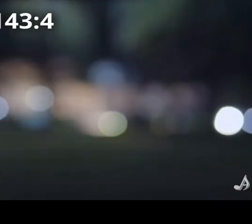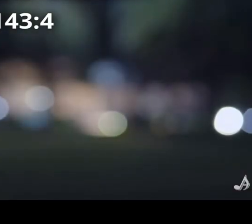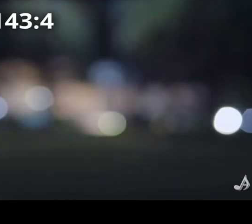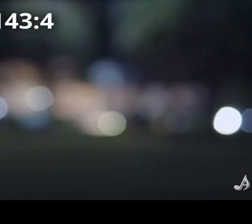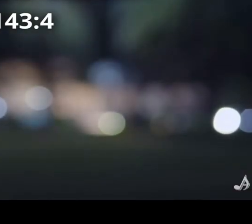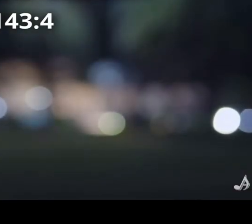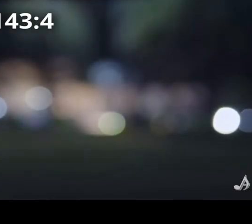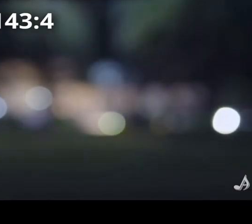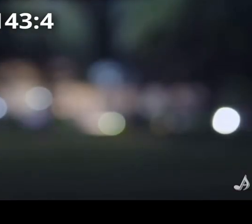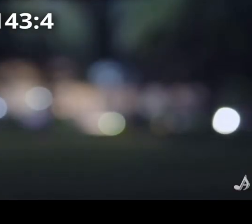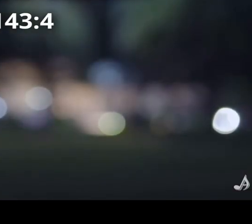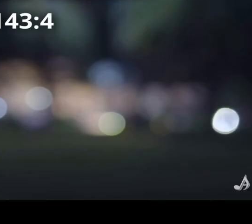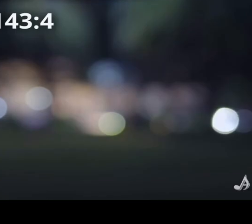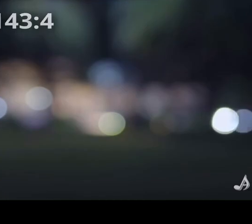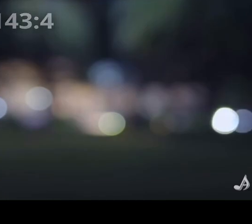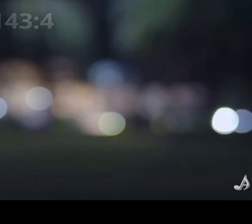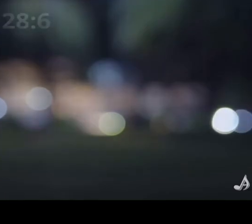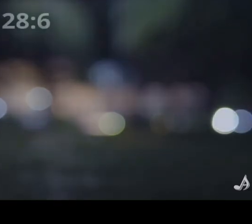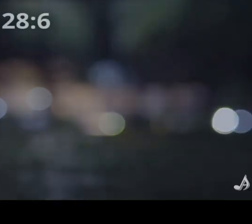too